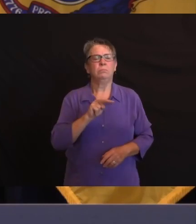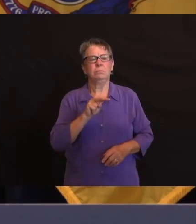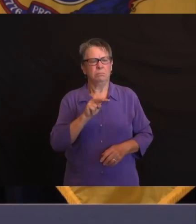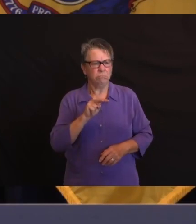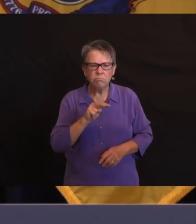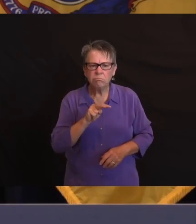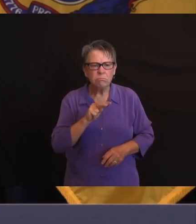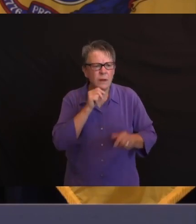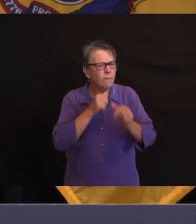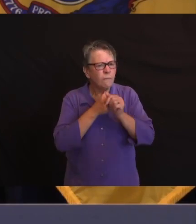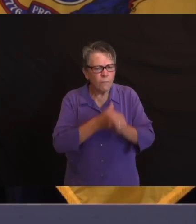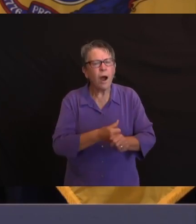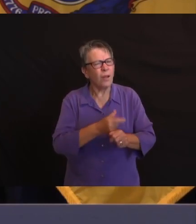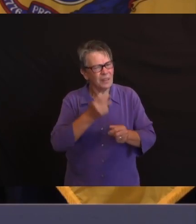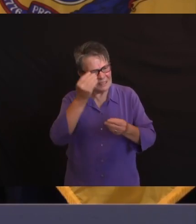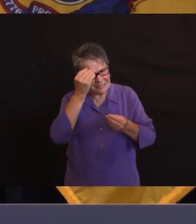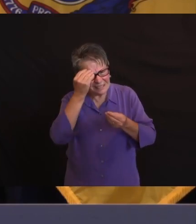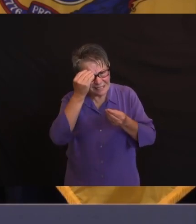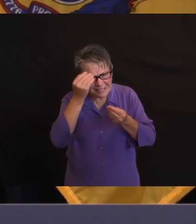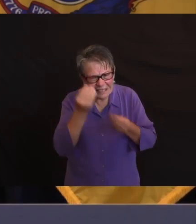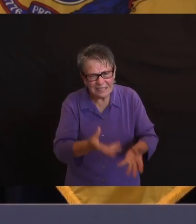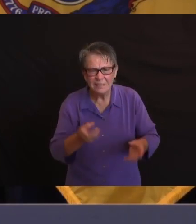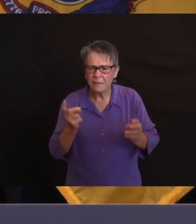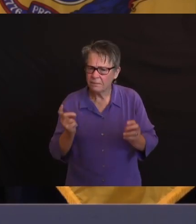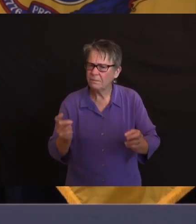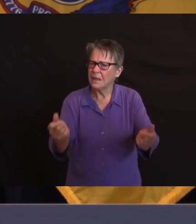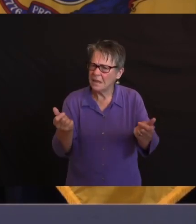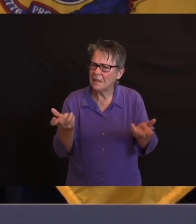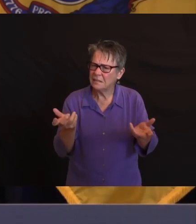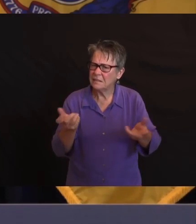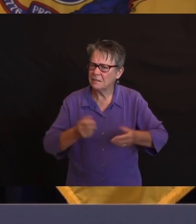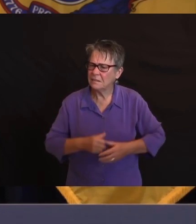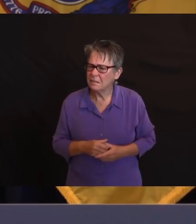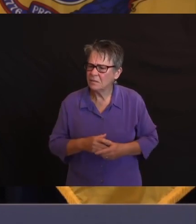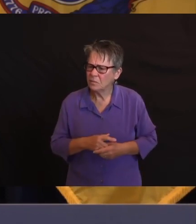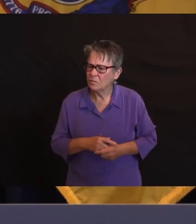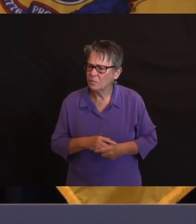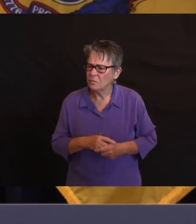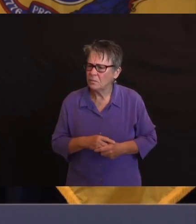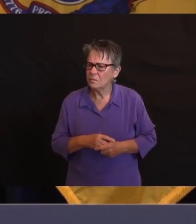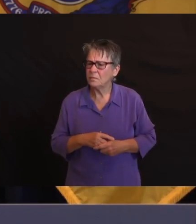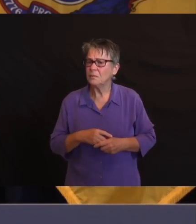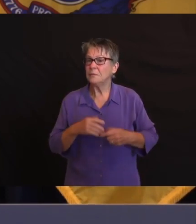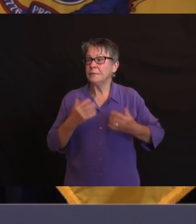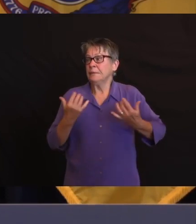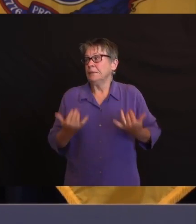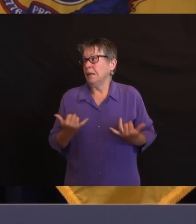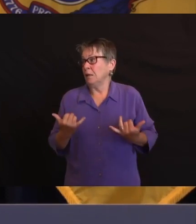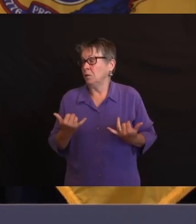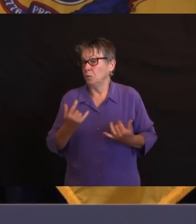begin? A couple of things that hit me without getting into the layers and layers of it. Number one,